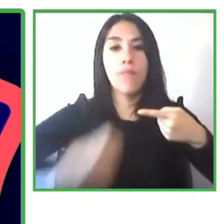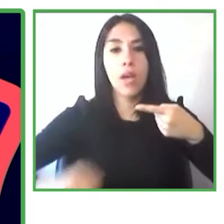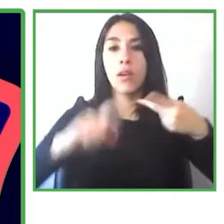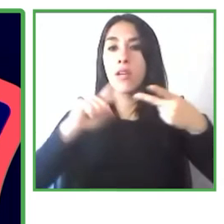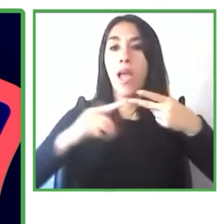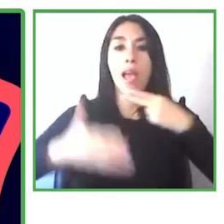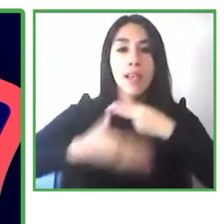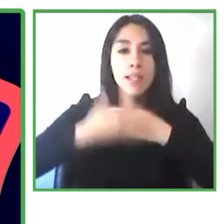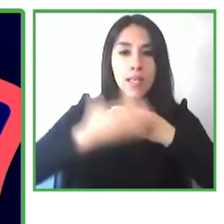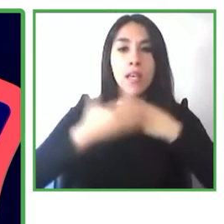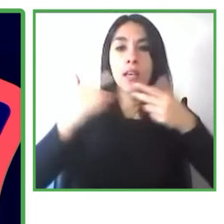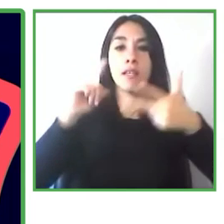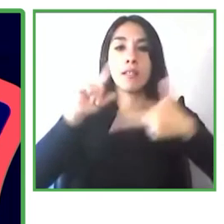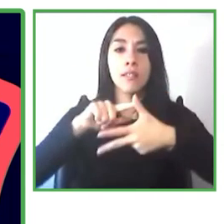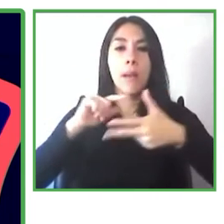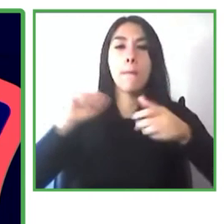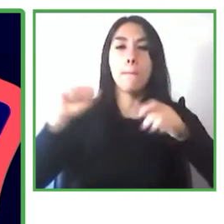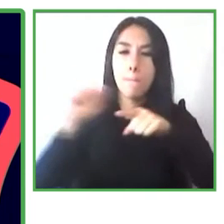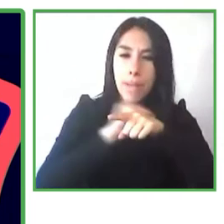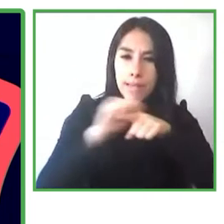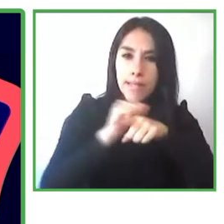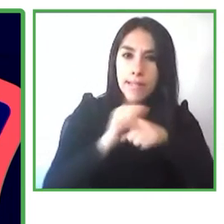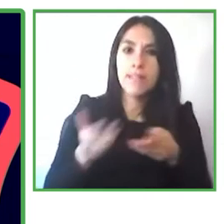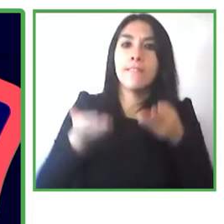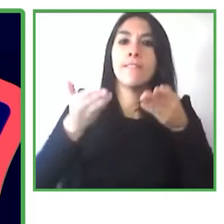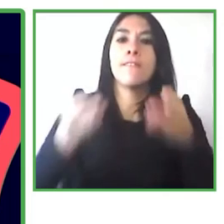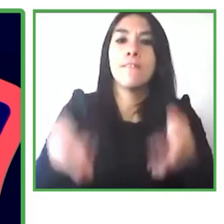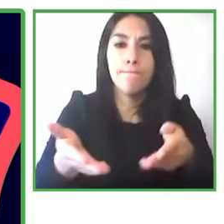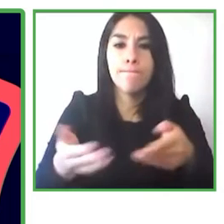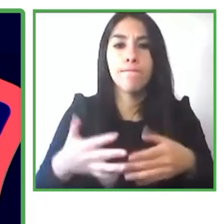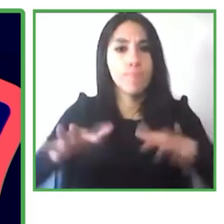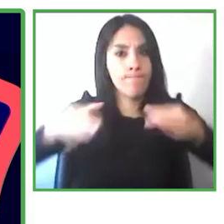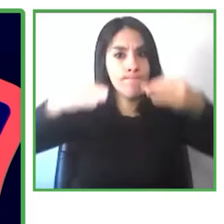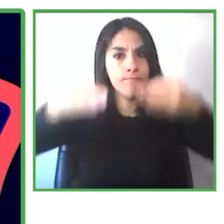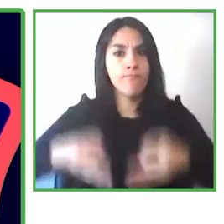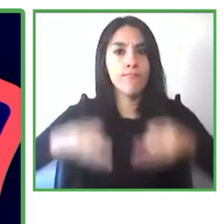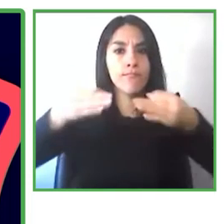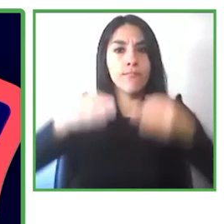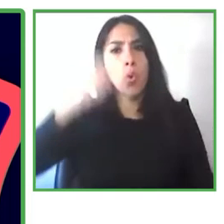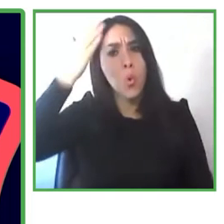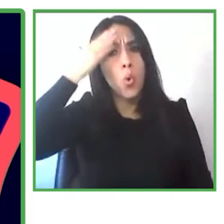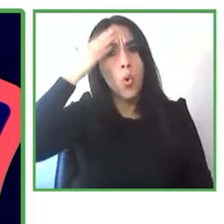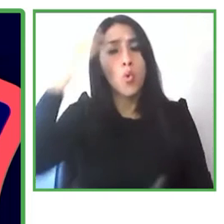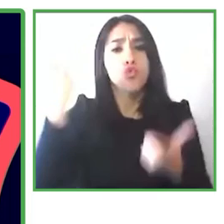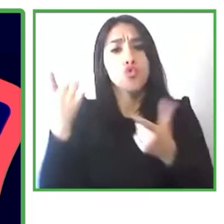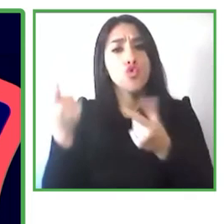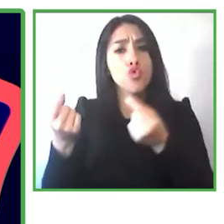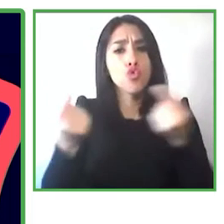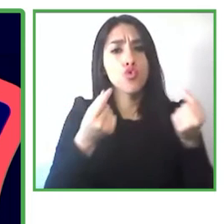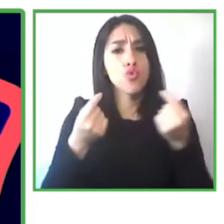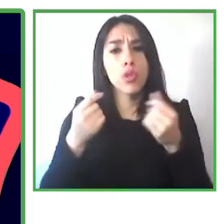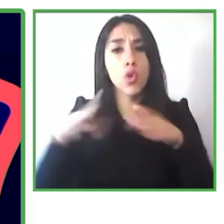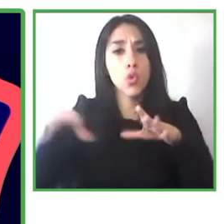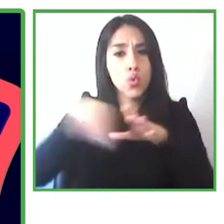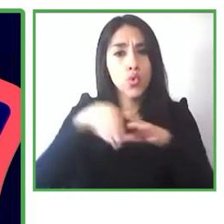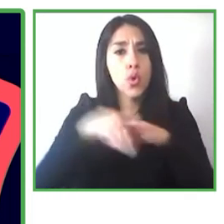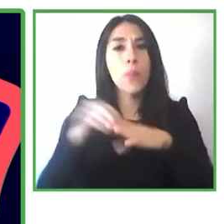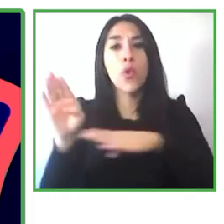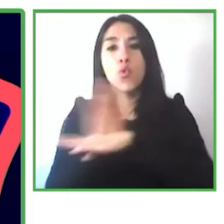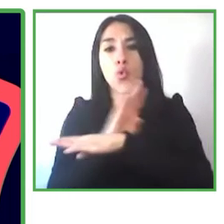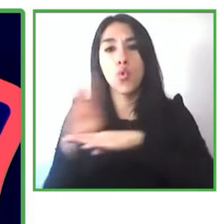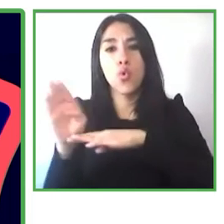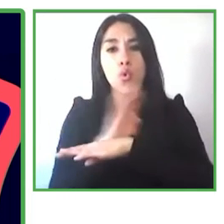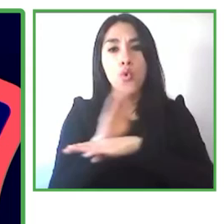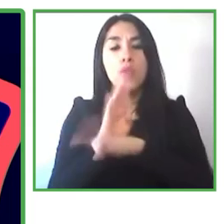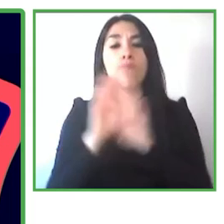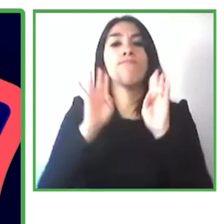could give the right parameters to know how to make a company inclusive and to orient